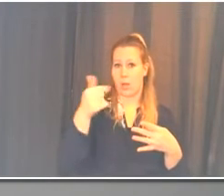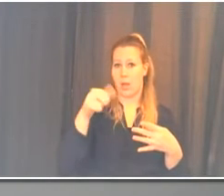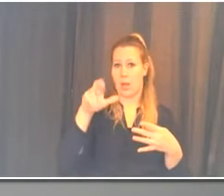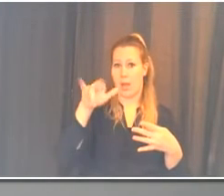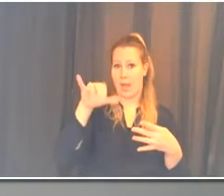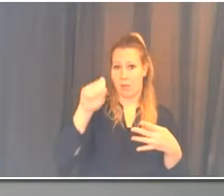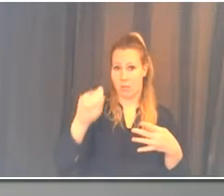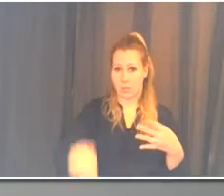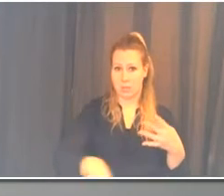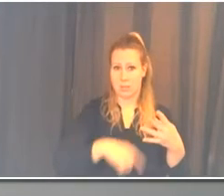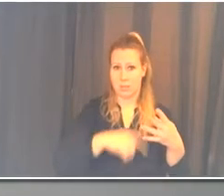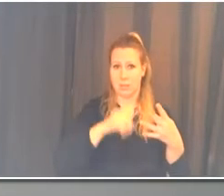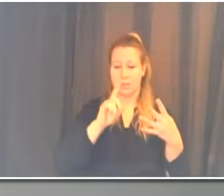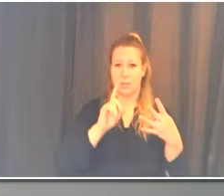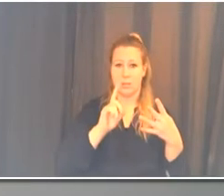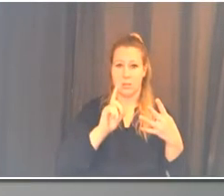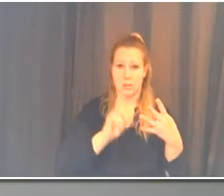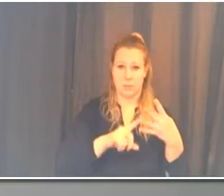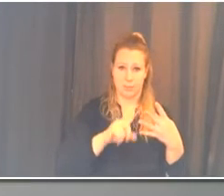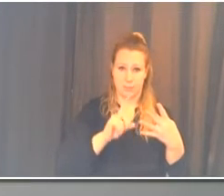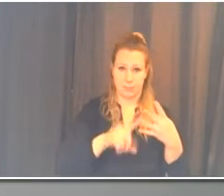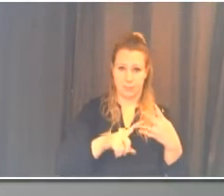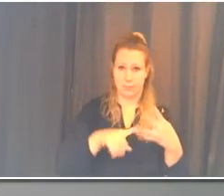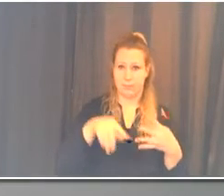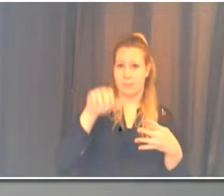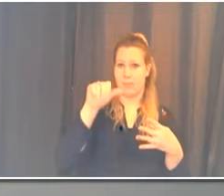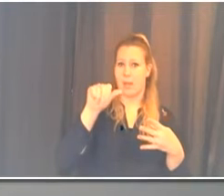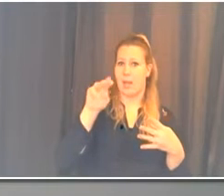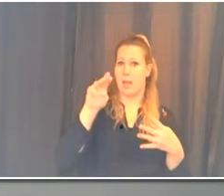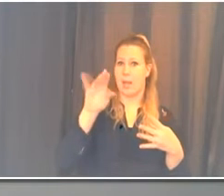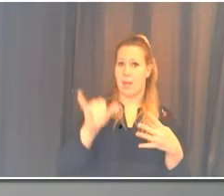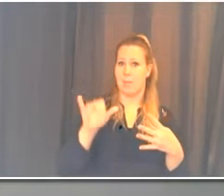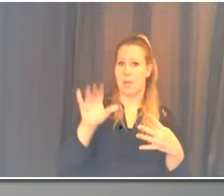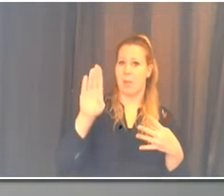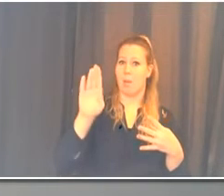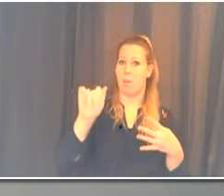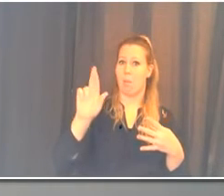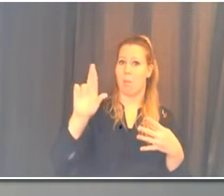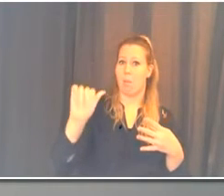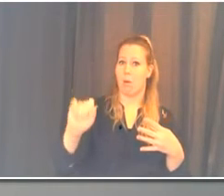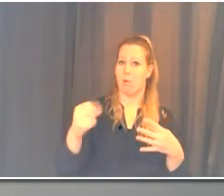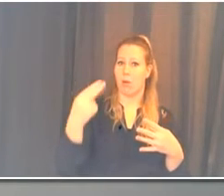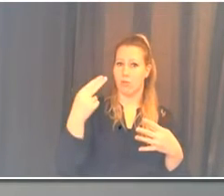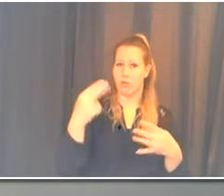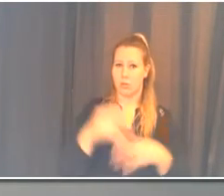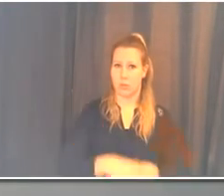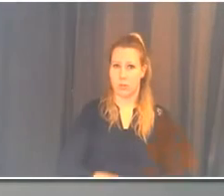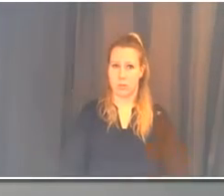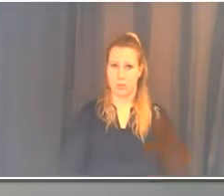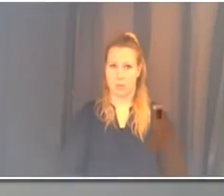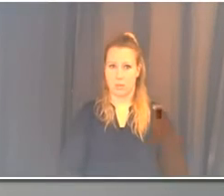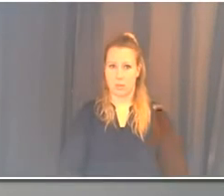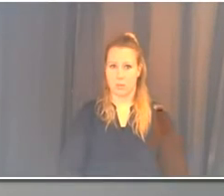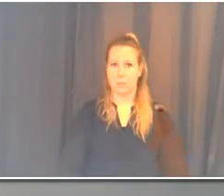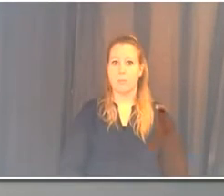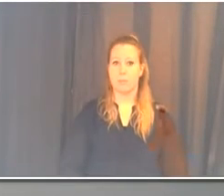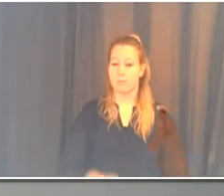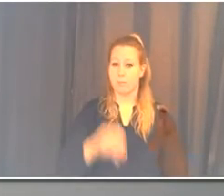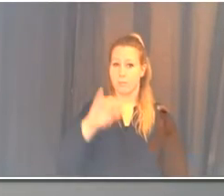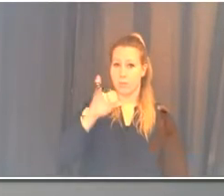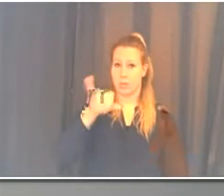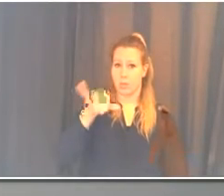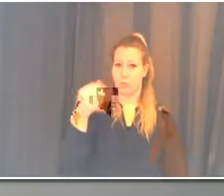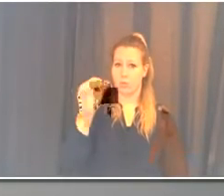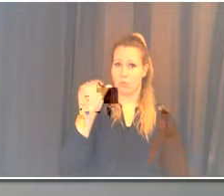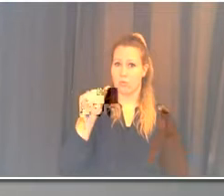council members um my name is j young Kim I'm the director of the family and immigration unit at U the Bronx office with legal